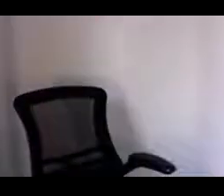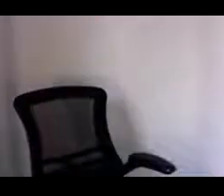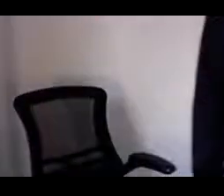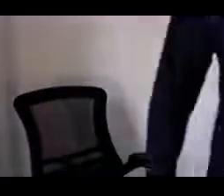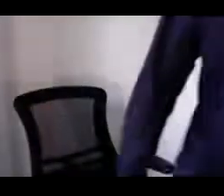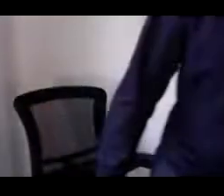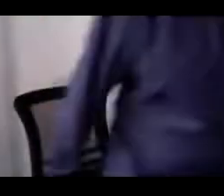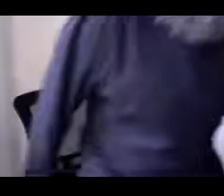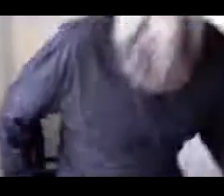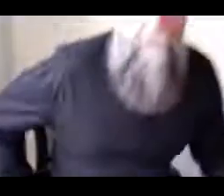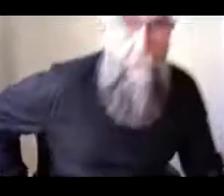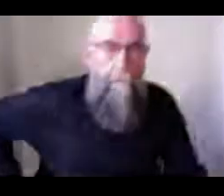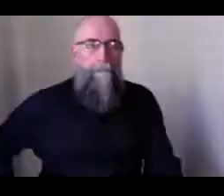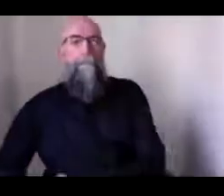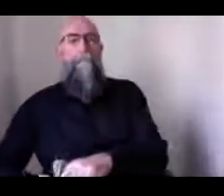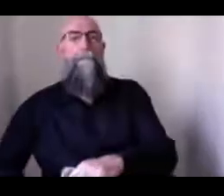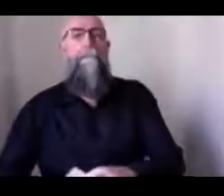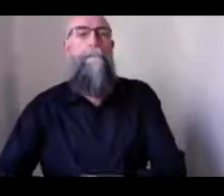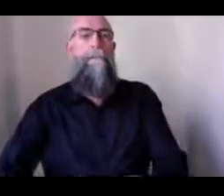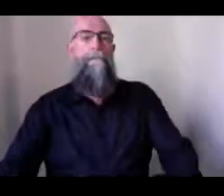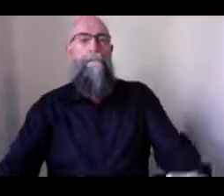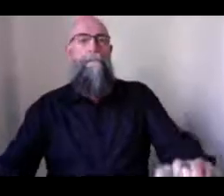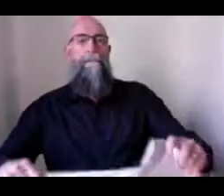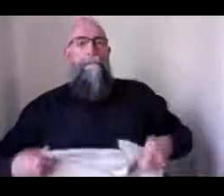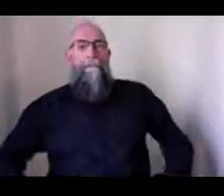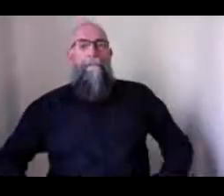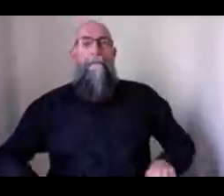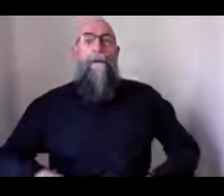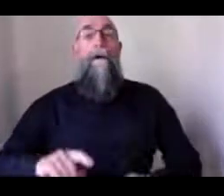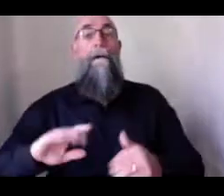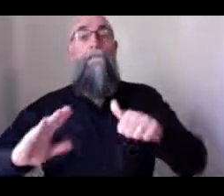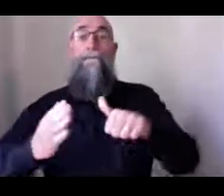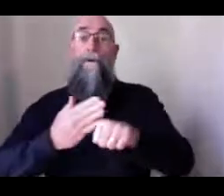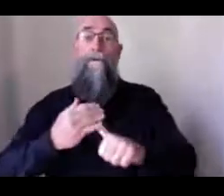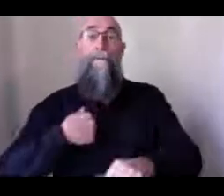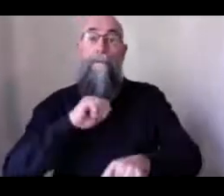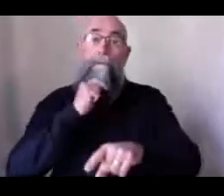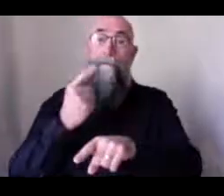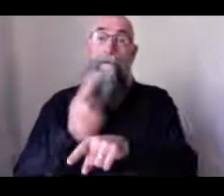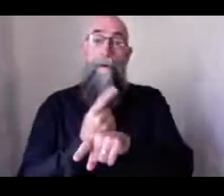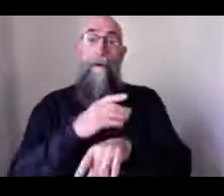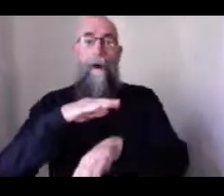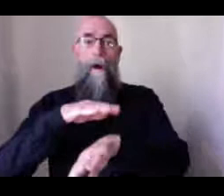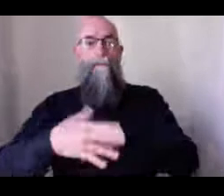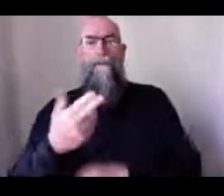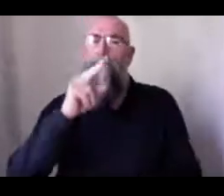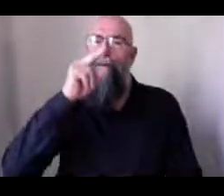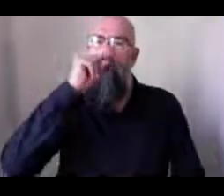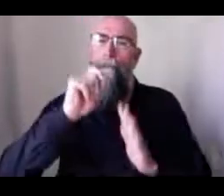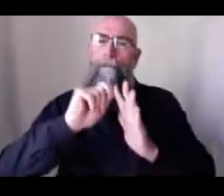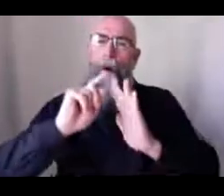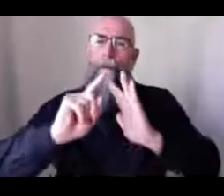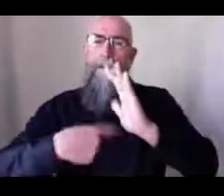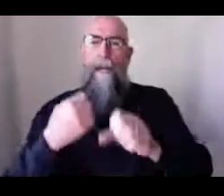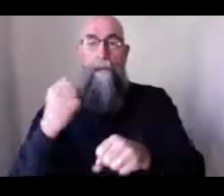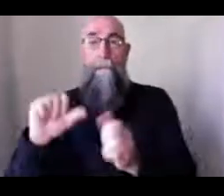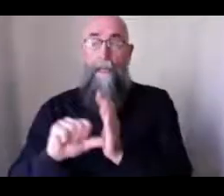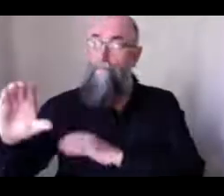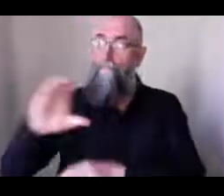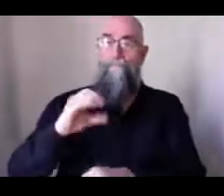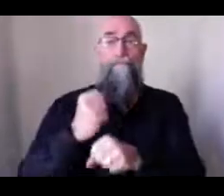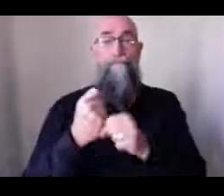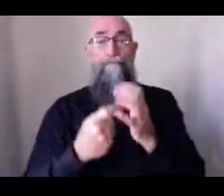So firstly, we're just going to talk about small project grants. So this is an opportunity that's open to you all year round. You can apply for funding